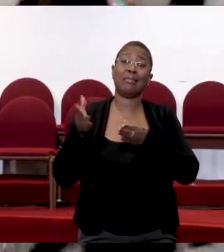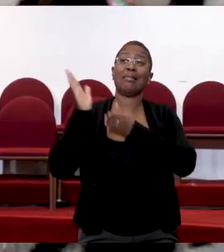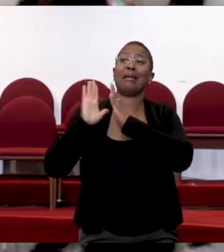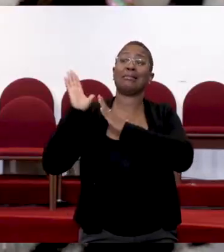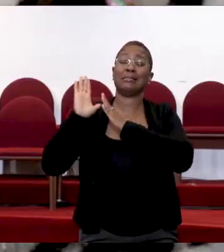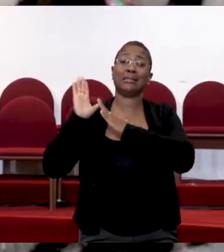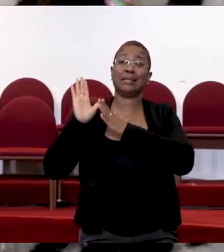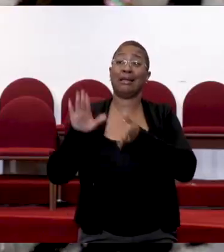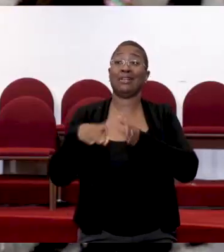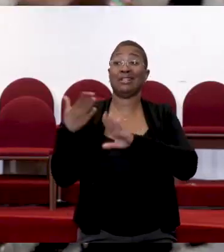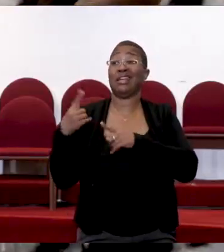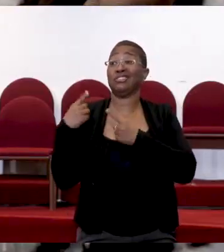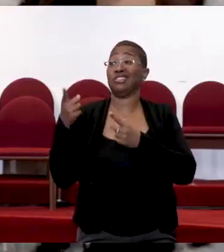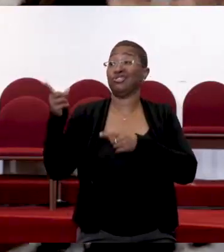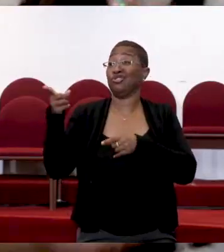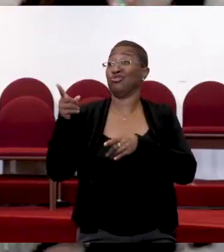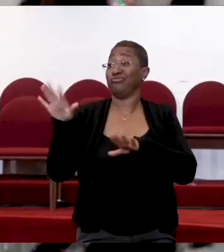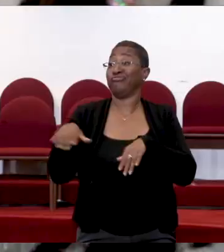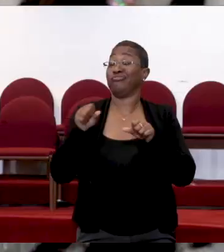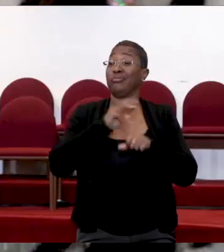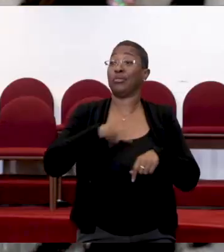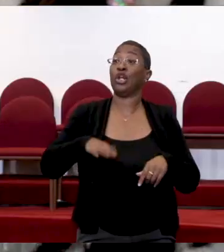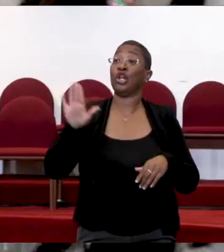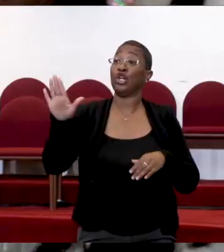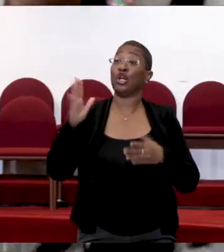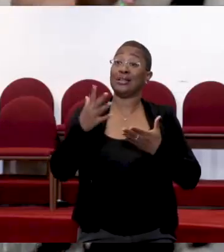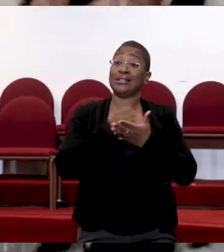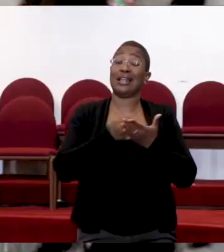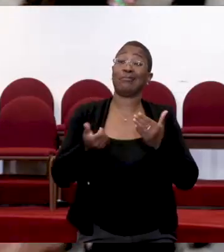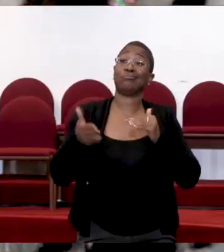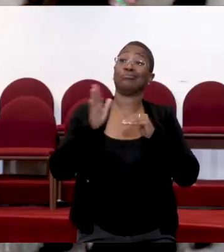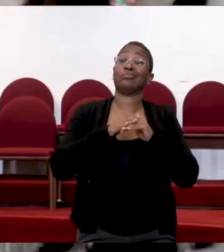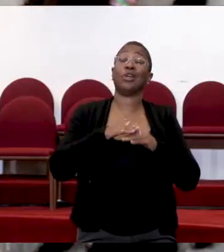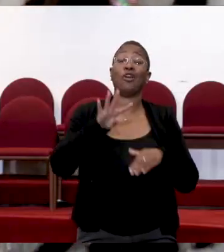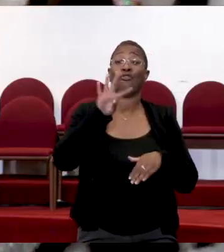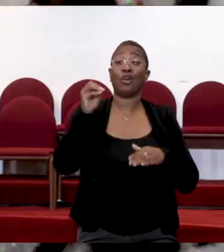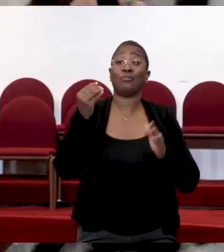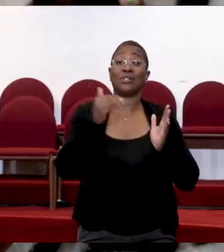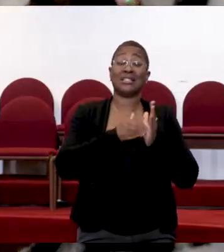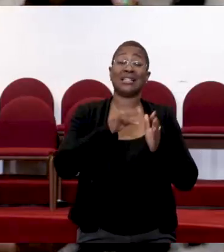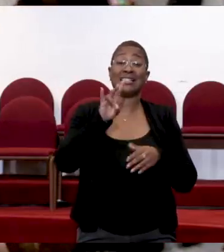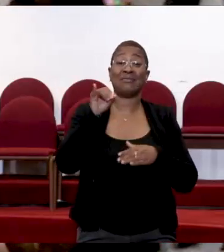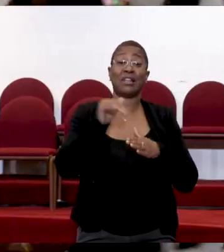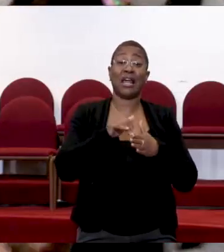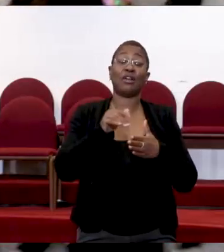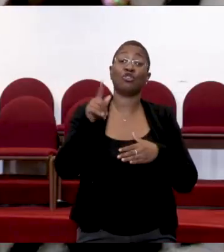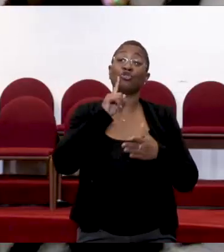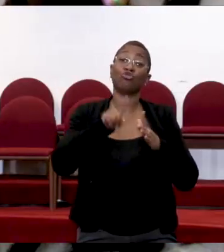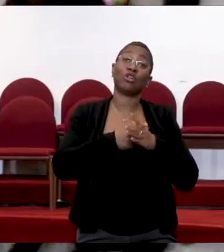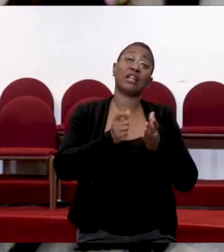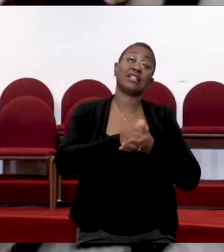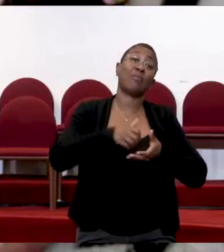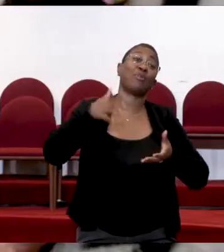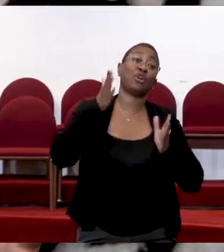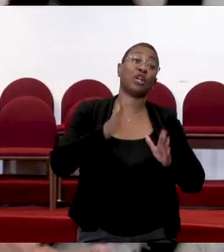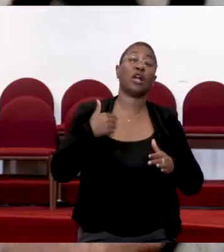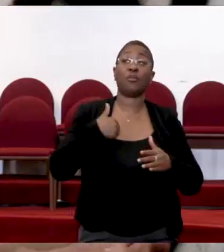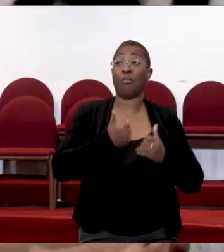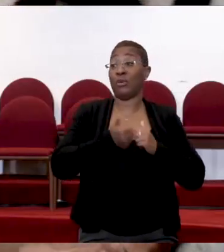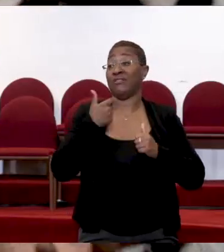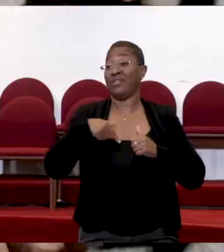in office. Your salary has gone up 40%, of $70,000, and you started off as a millionaire, but most of us are